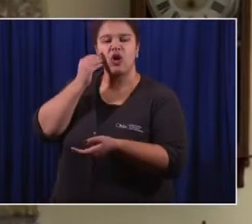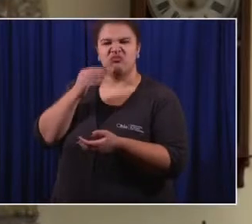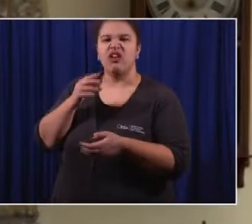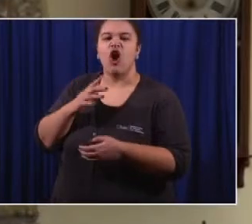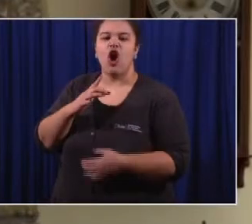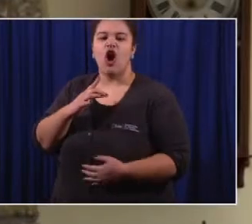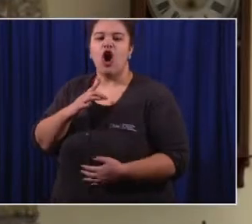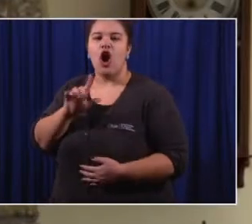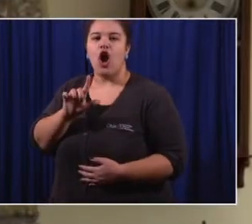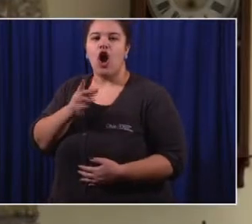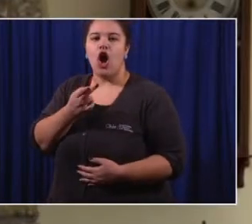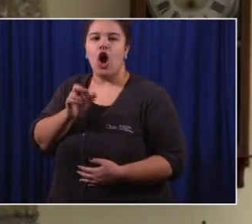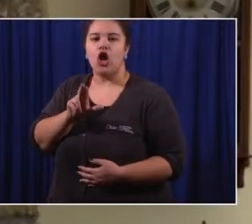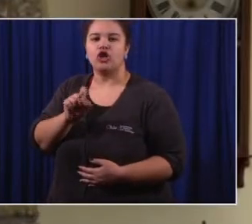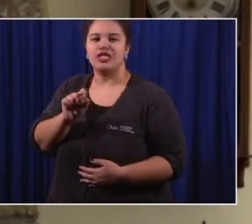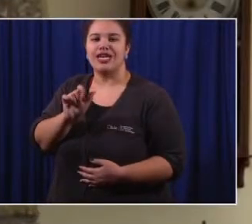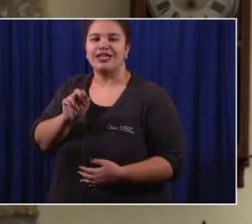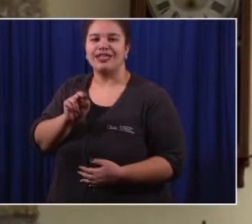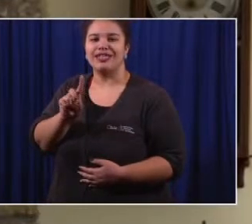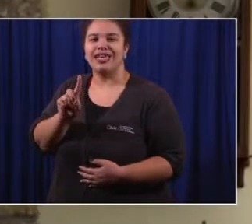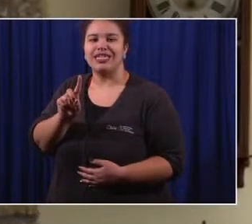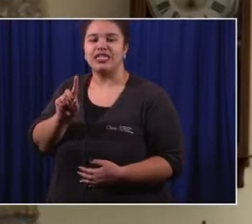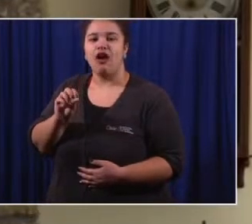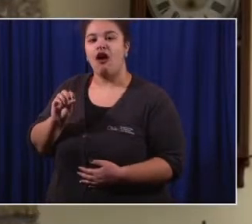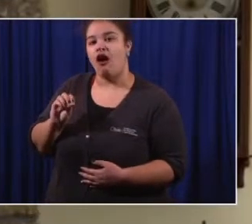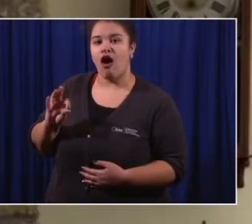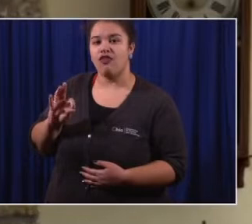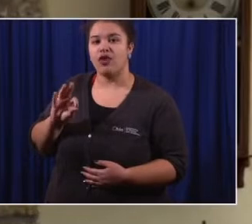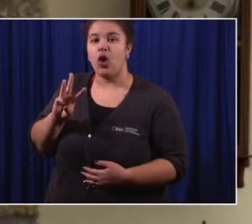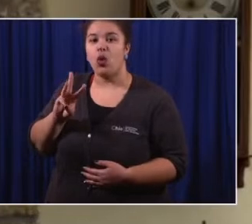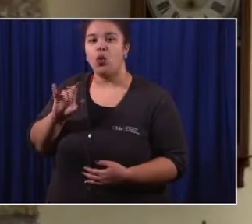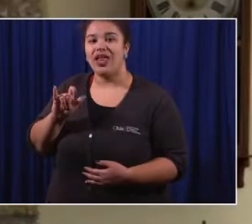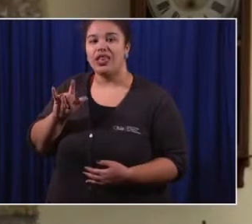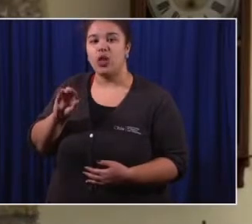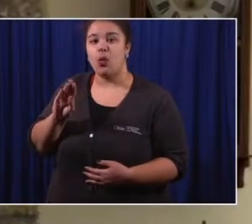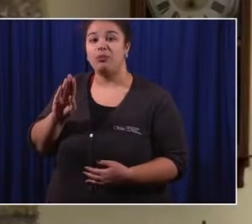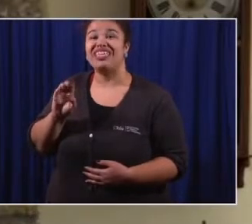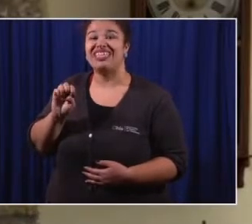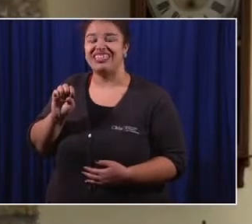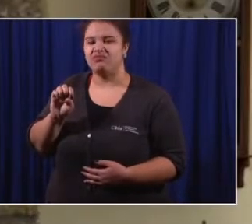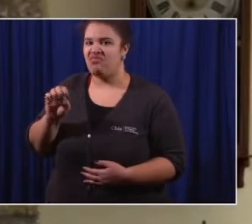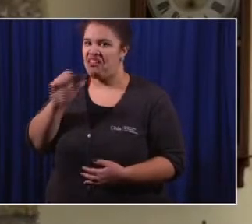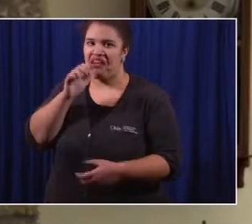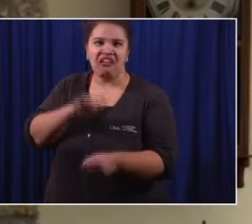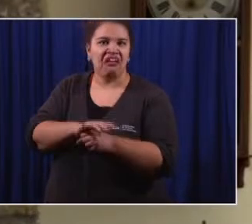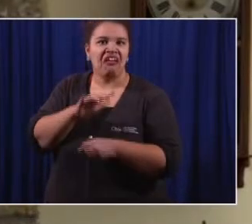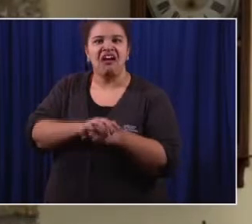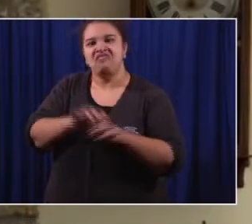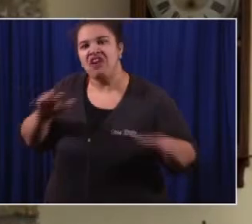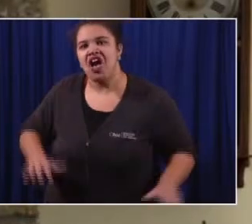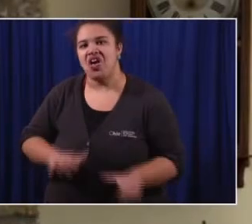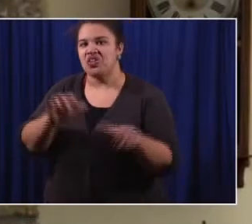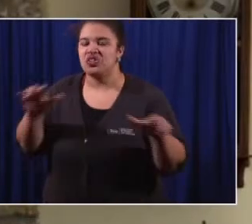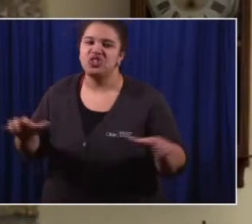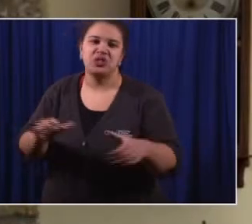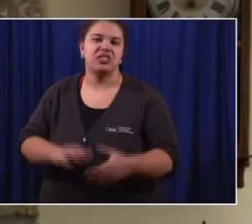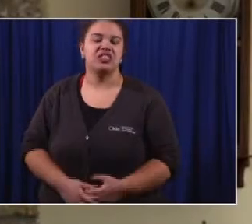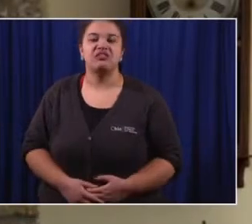numbers aren't being reflected accurately on the state website and through the State Department of